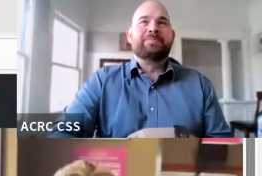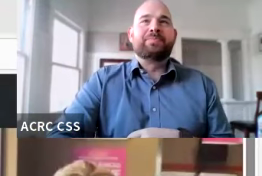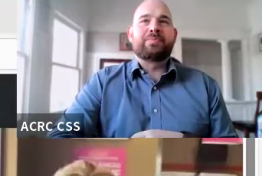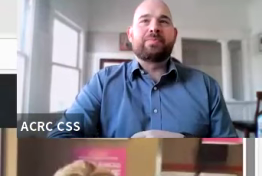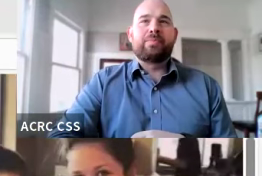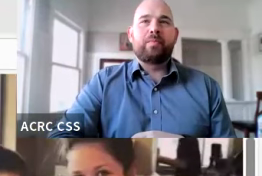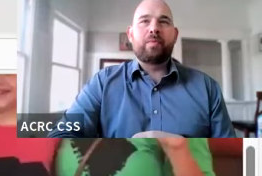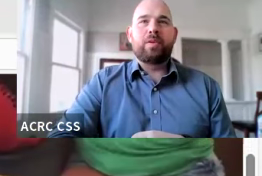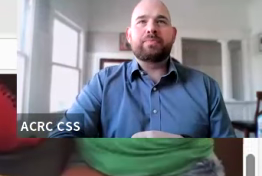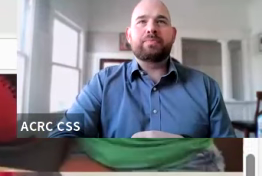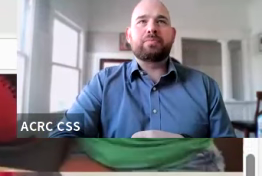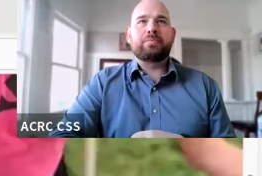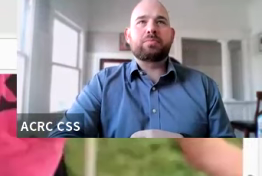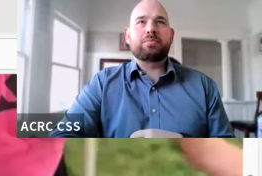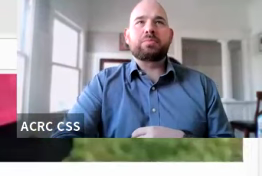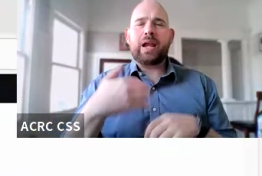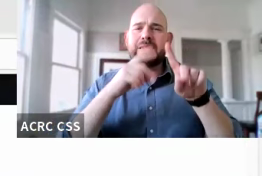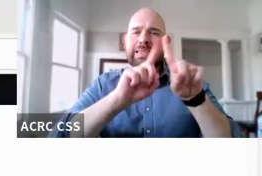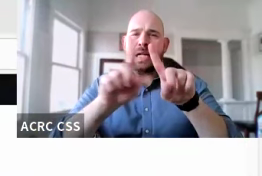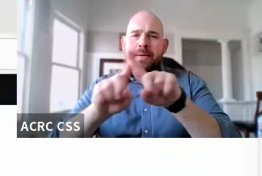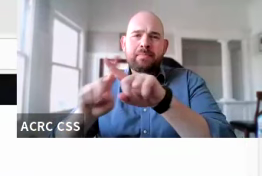and it can feel very inspirational.